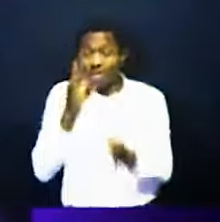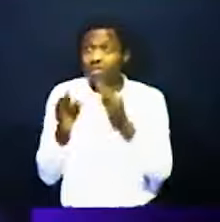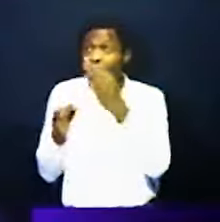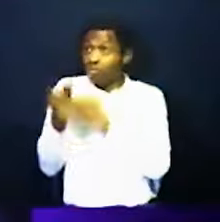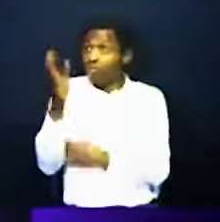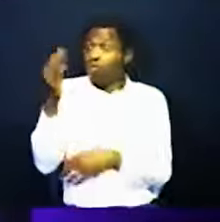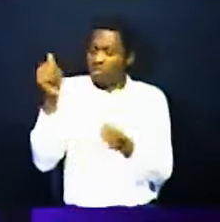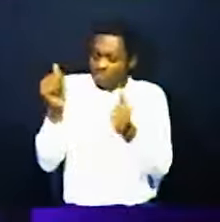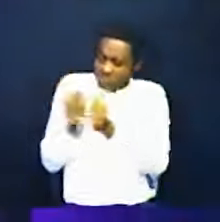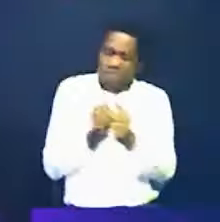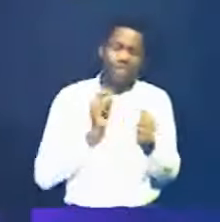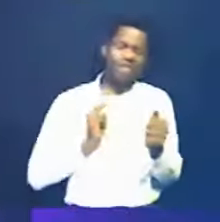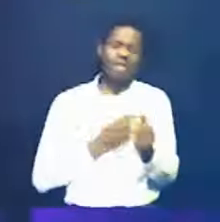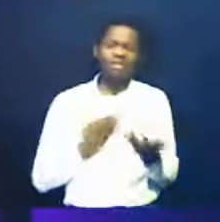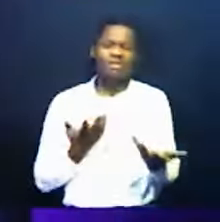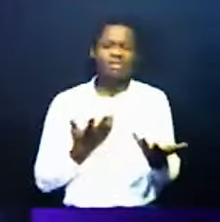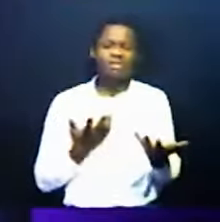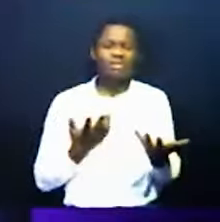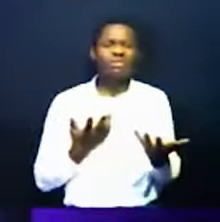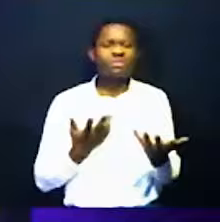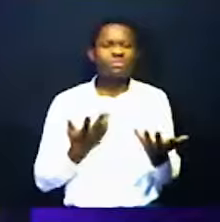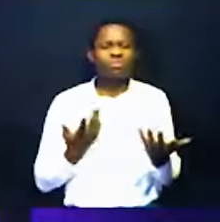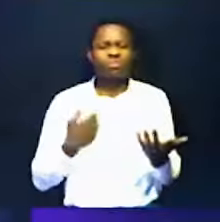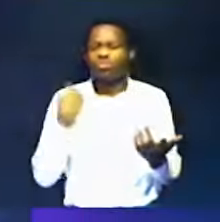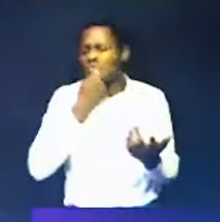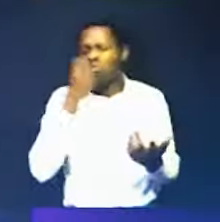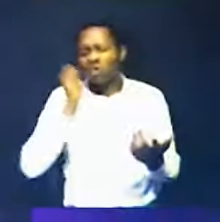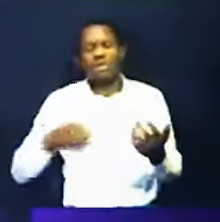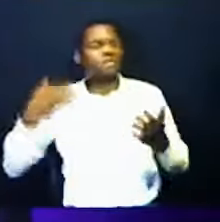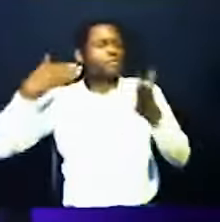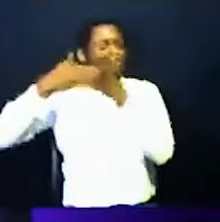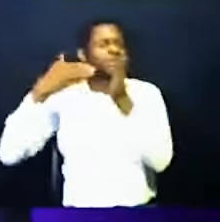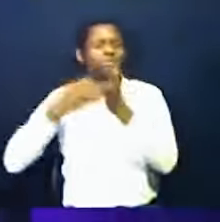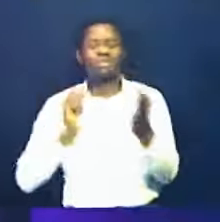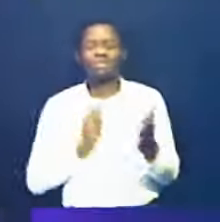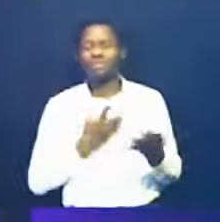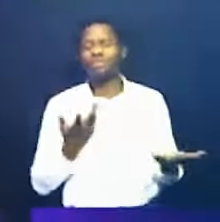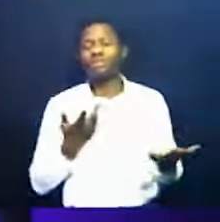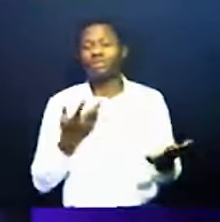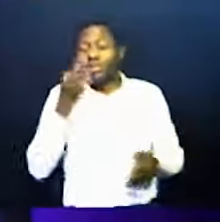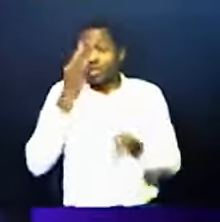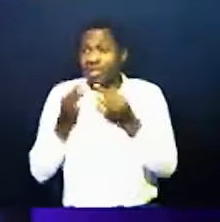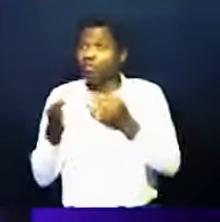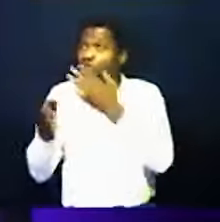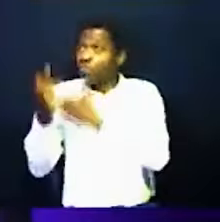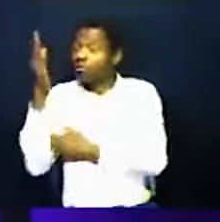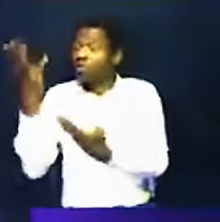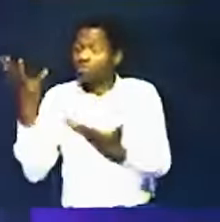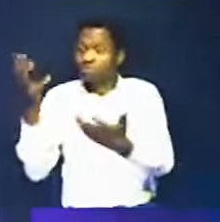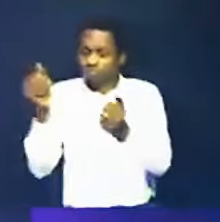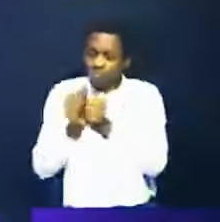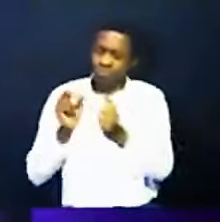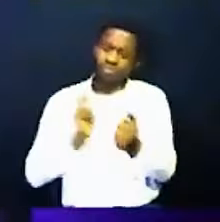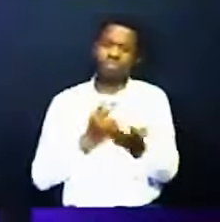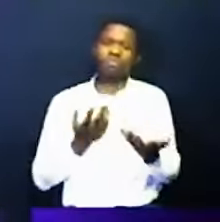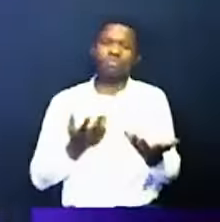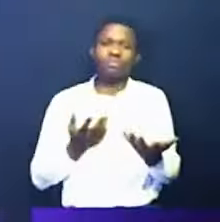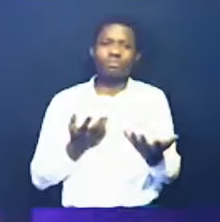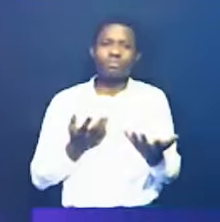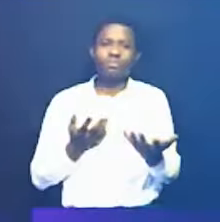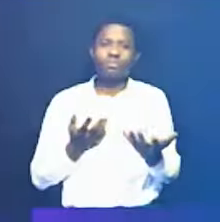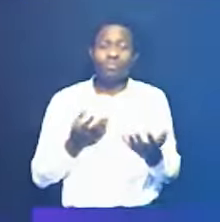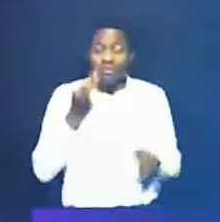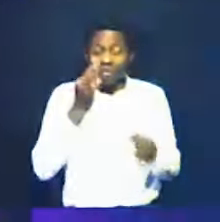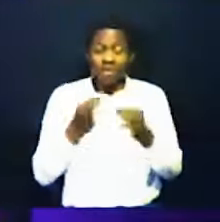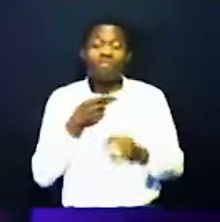us, brothers and sisters, who can be against us? If pastors take our stand